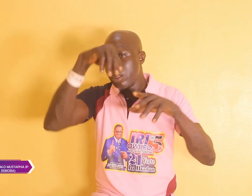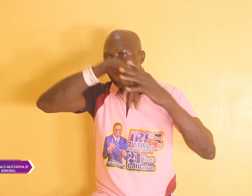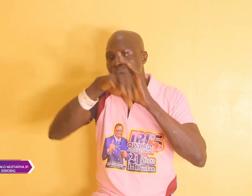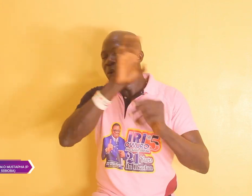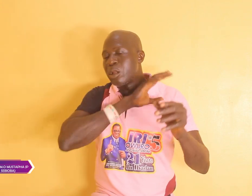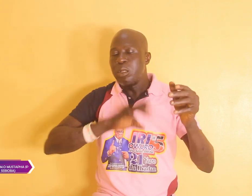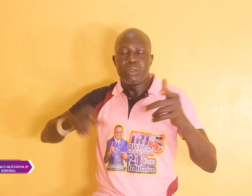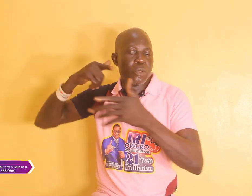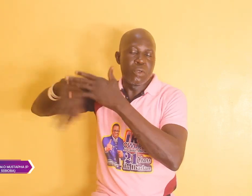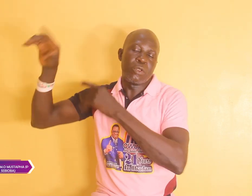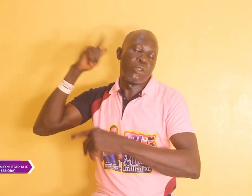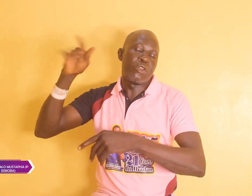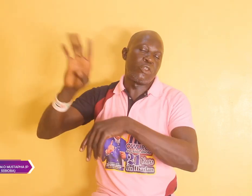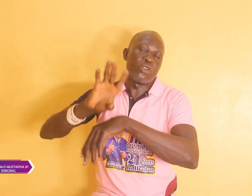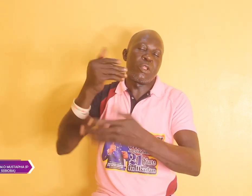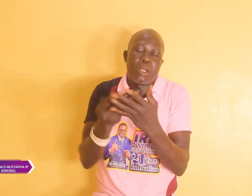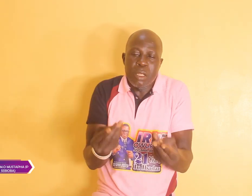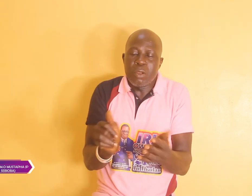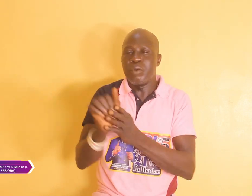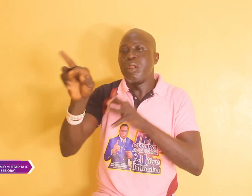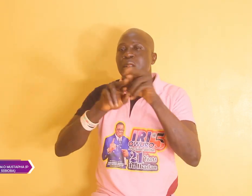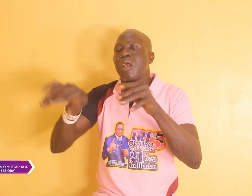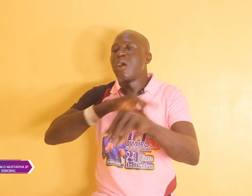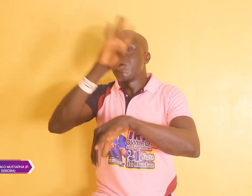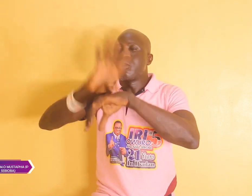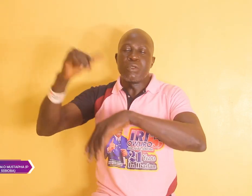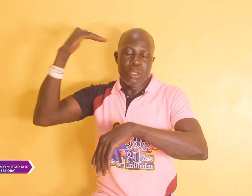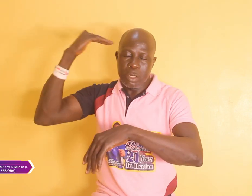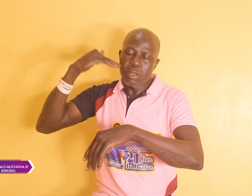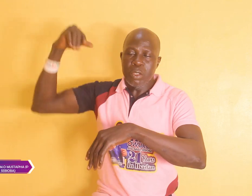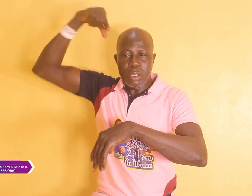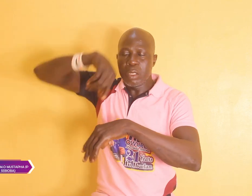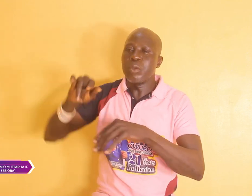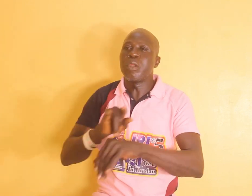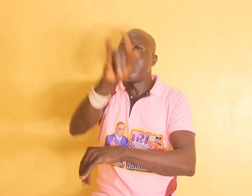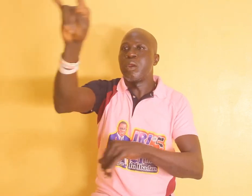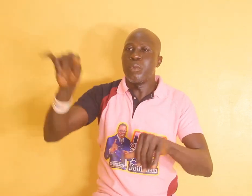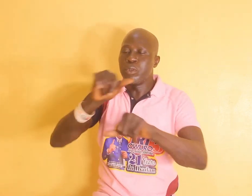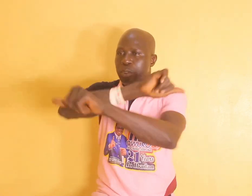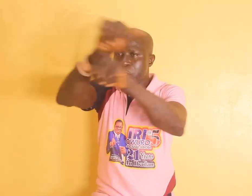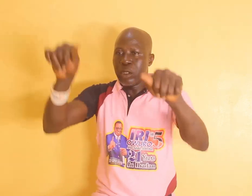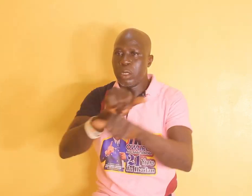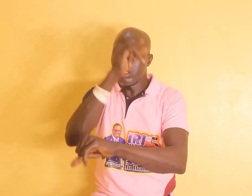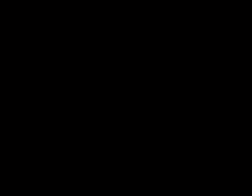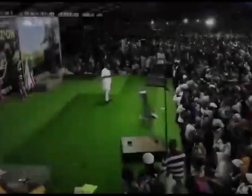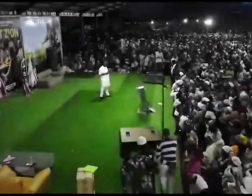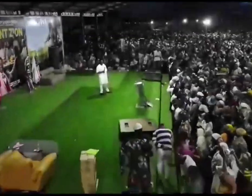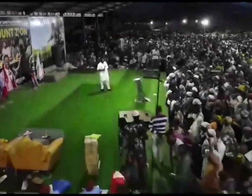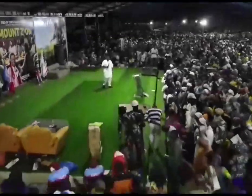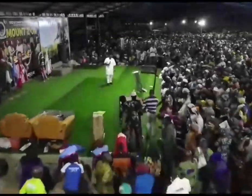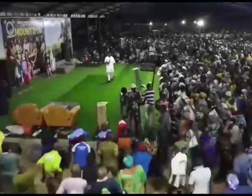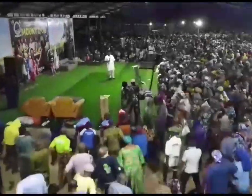your seed of Godly Church, land of reality. Tori jo wa ni Baremo Idobi Airport area ni Ibadan. Oya wa Sebioba,